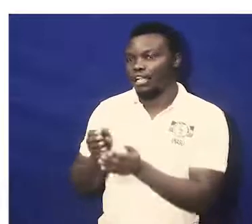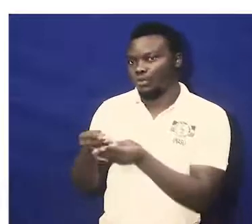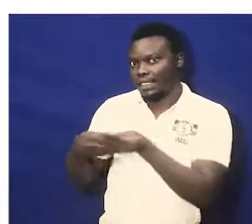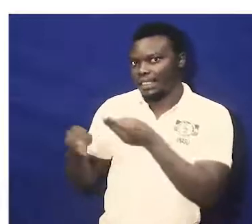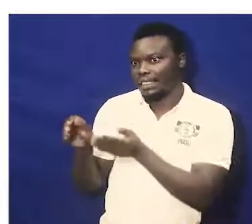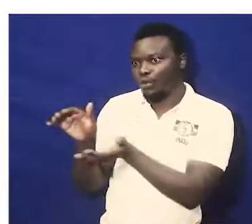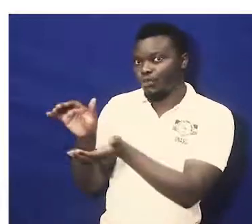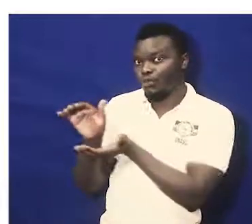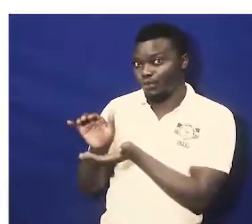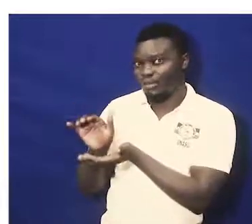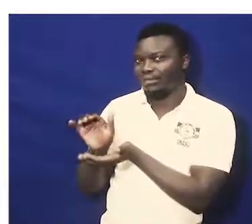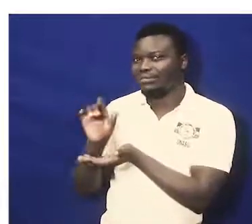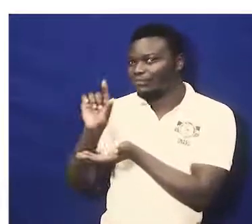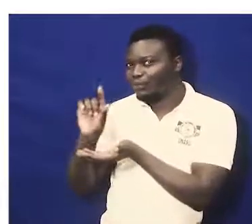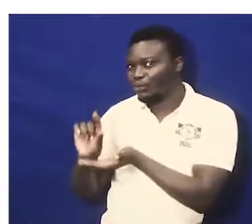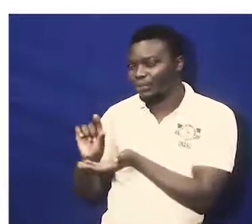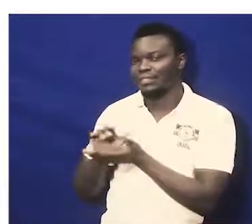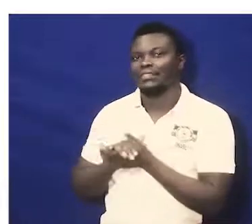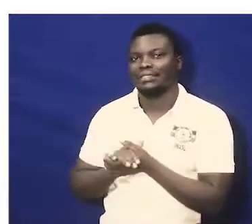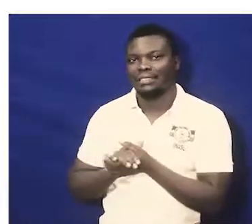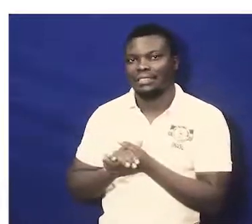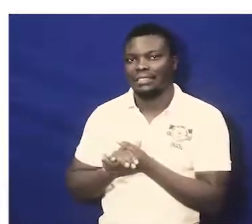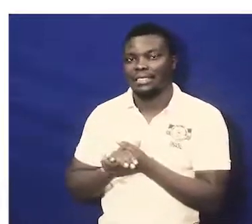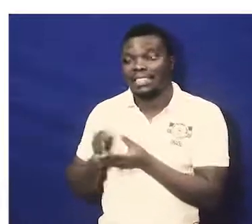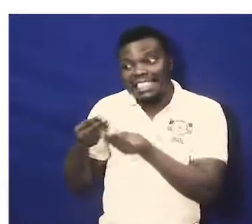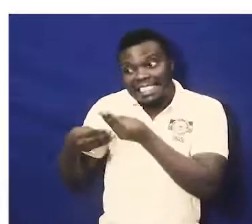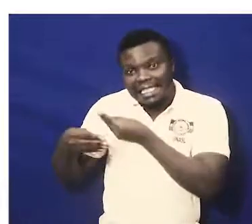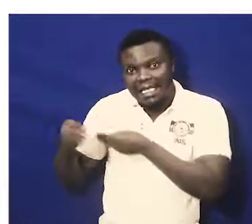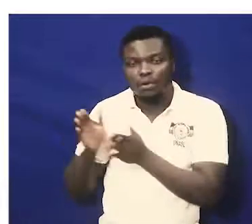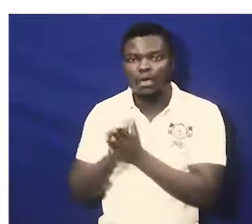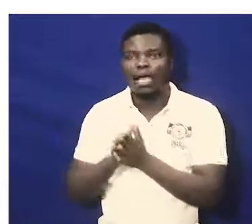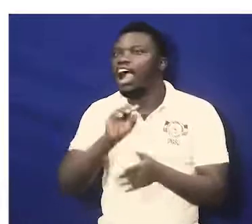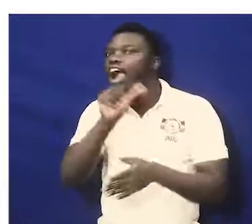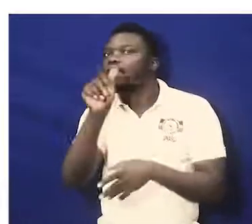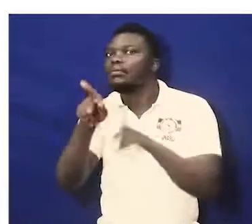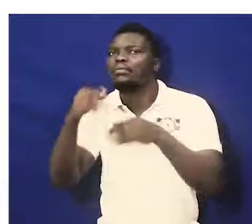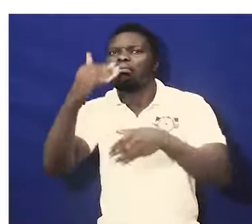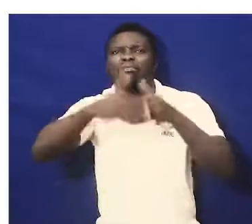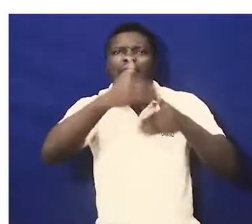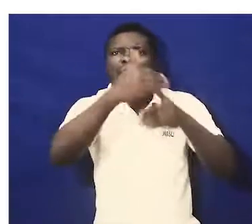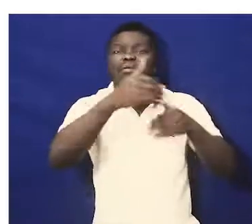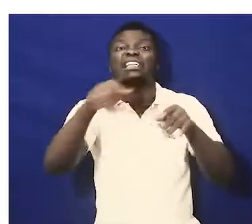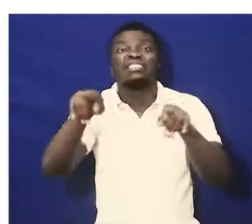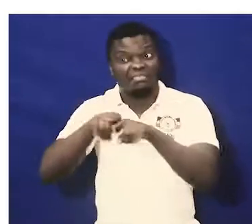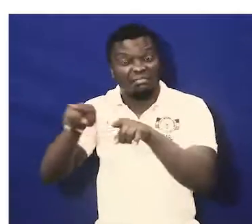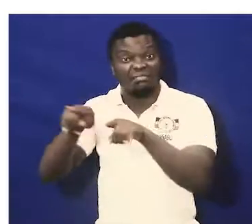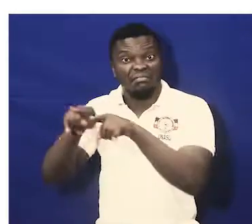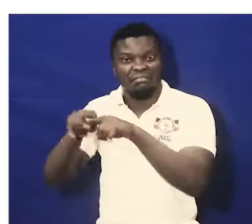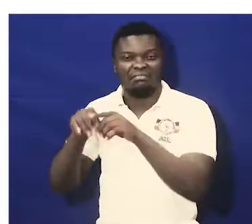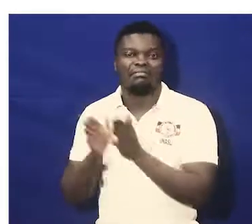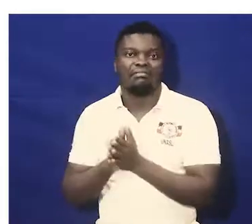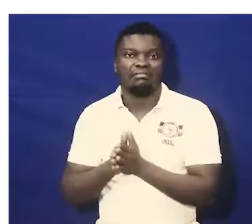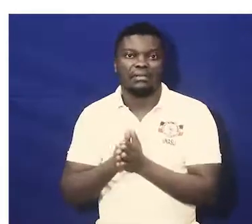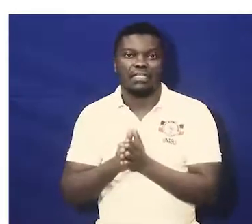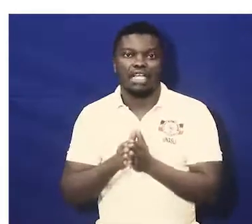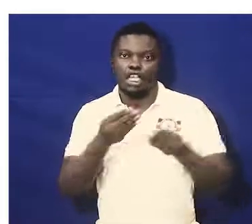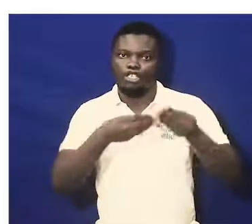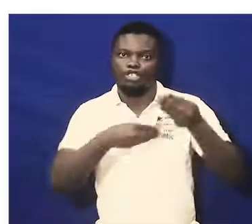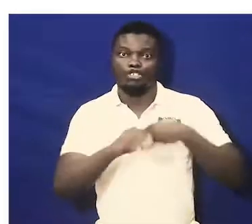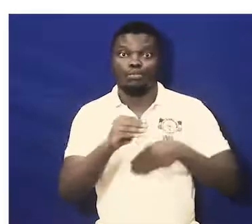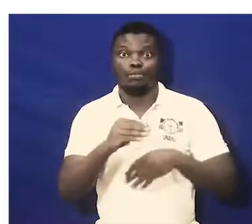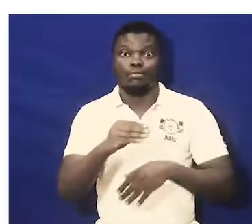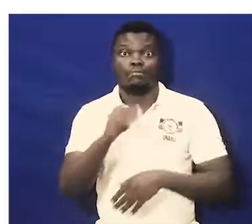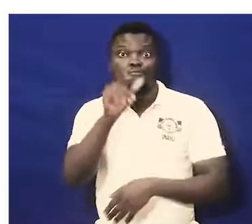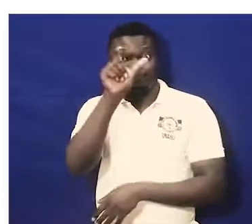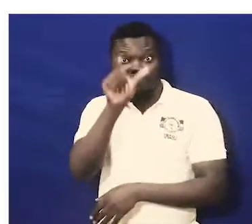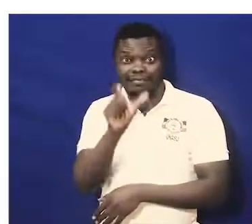Nalongo is referred to as a retailer, and so are the rest of the shops or shopkeepers. It's either a